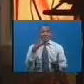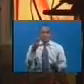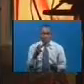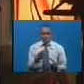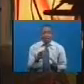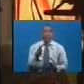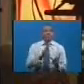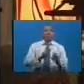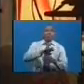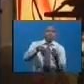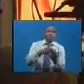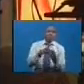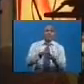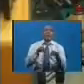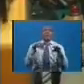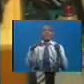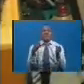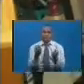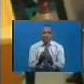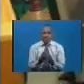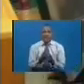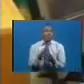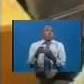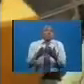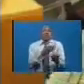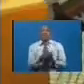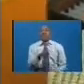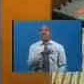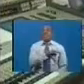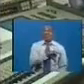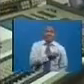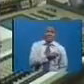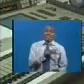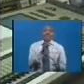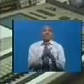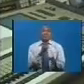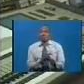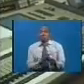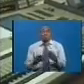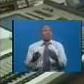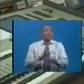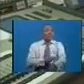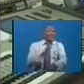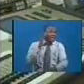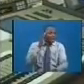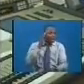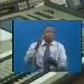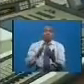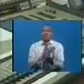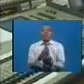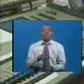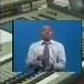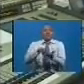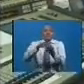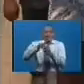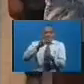that all sections of the society, irrespective of gender, physical makeup or geographical location, are fairly represented